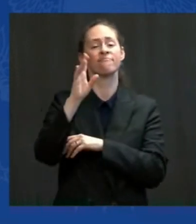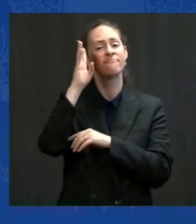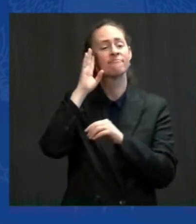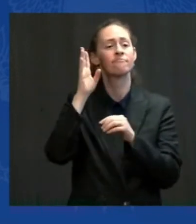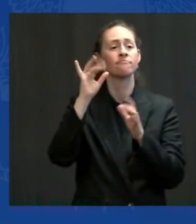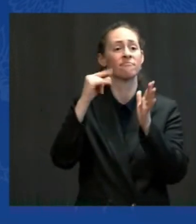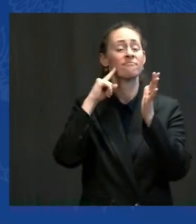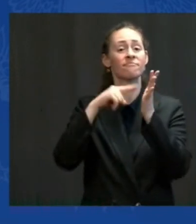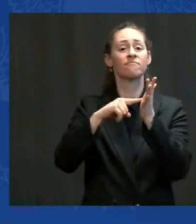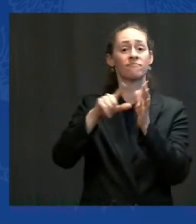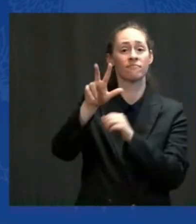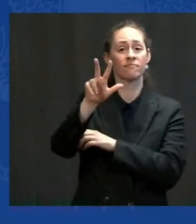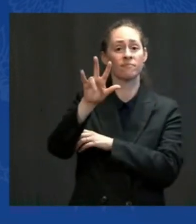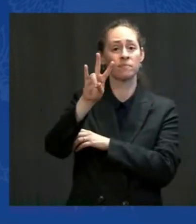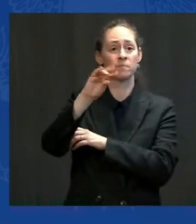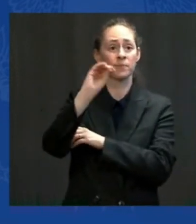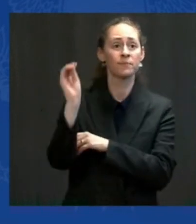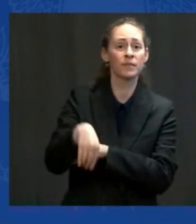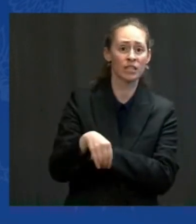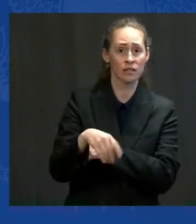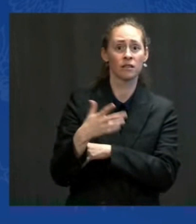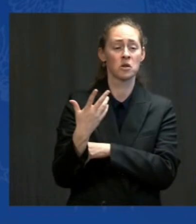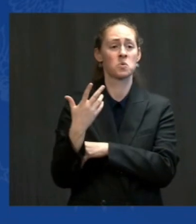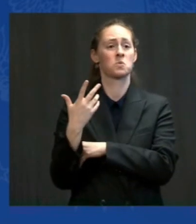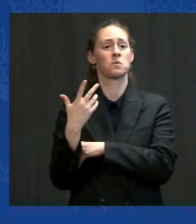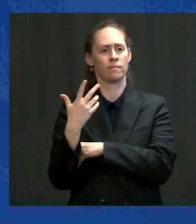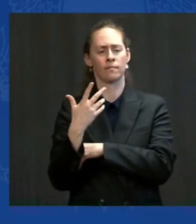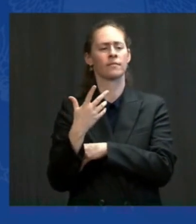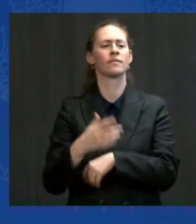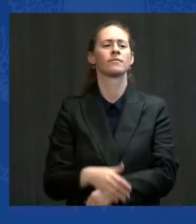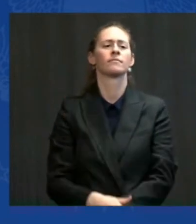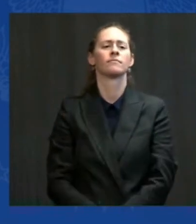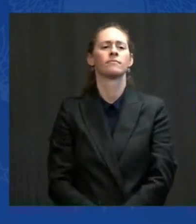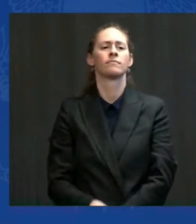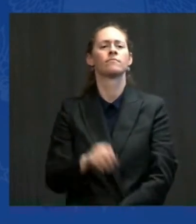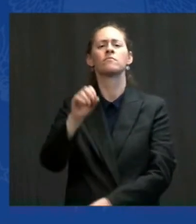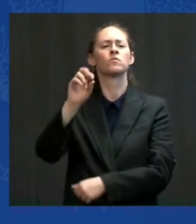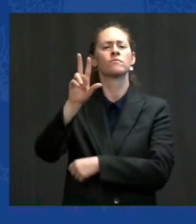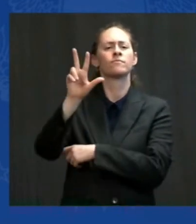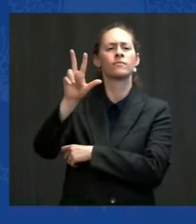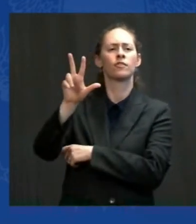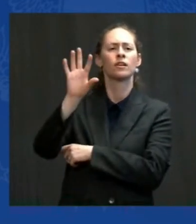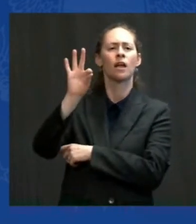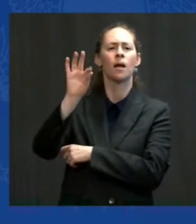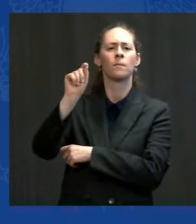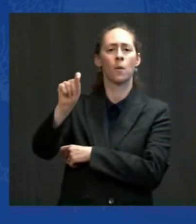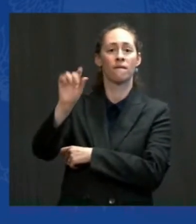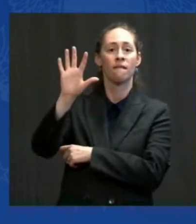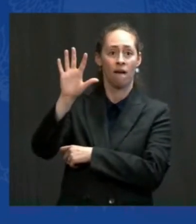or having to pay 39.5%,